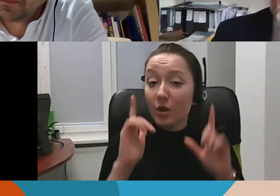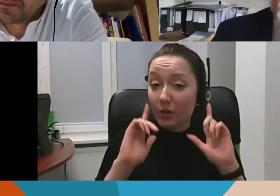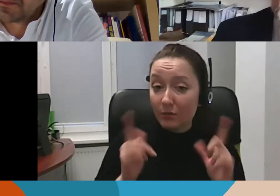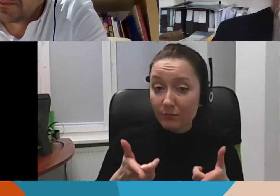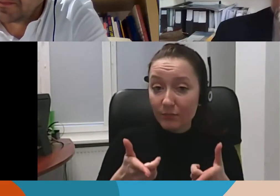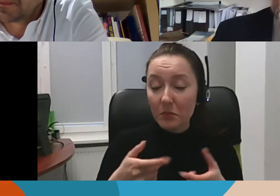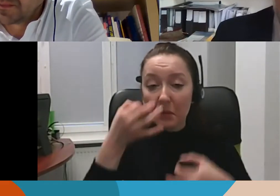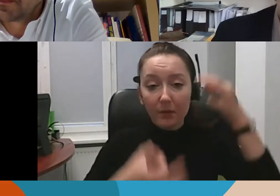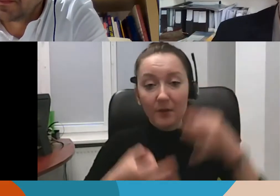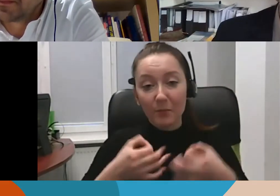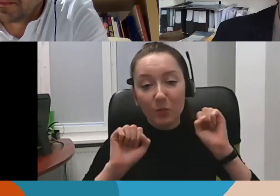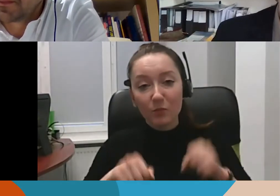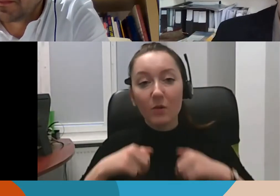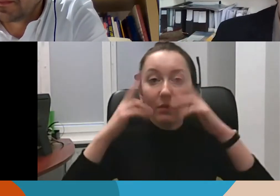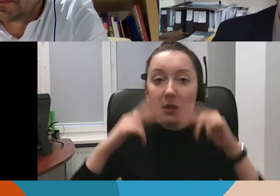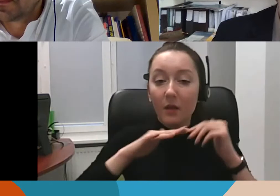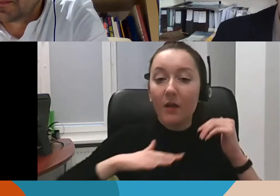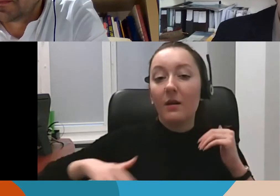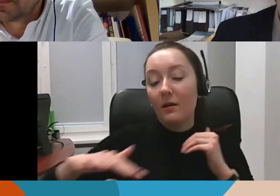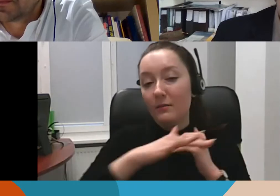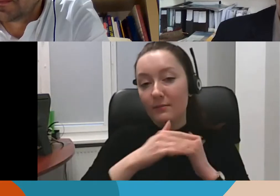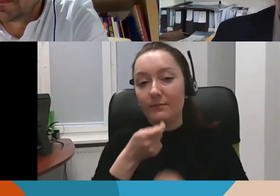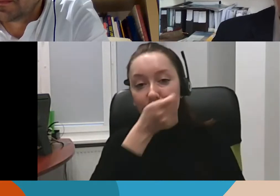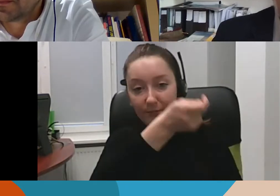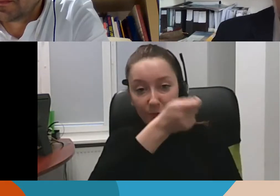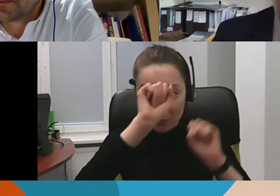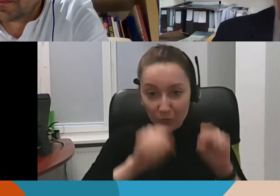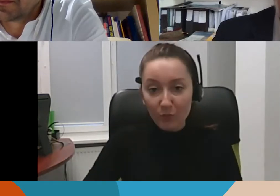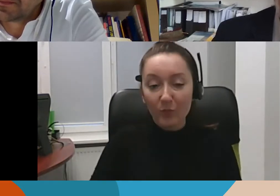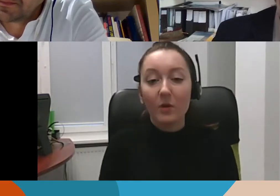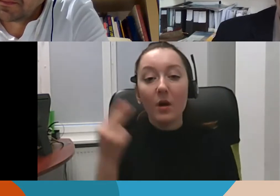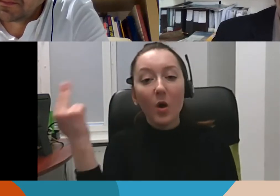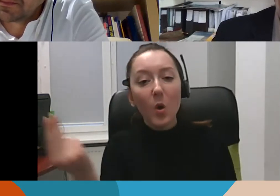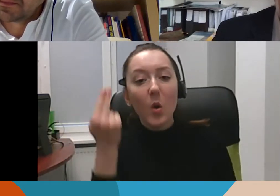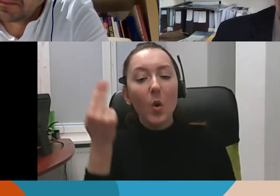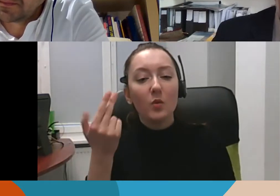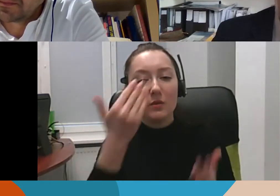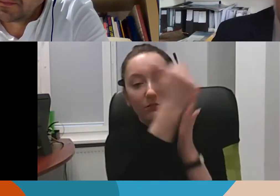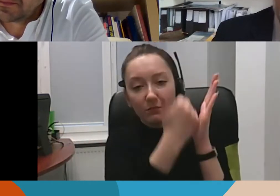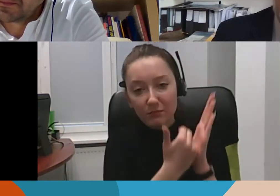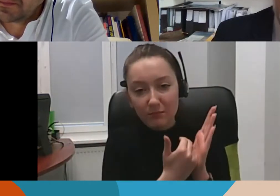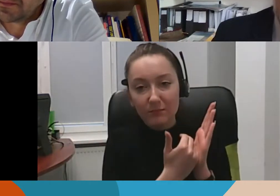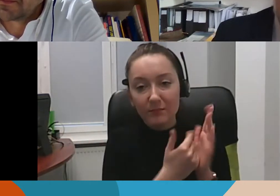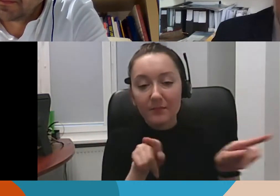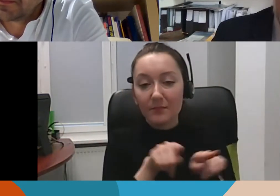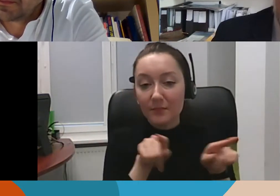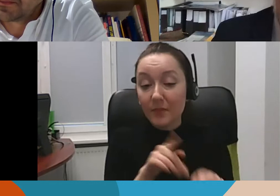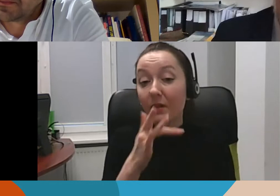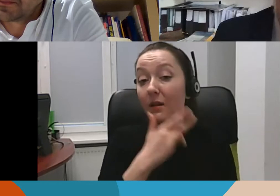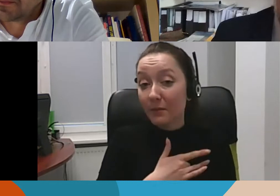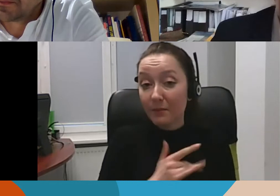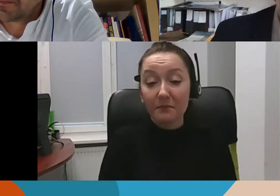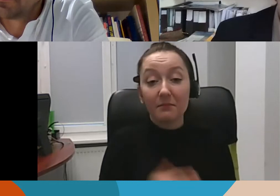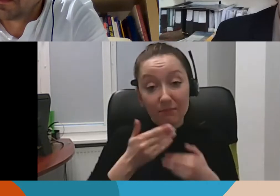courts under the universal jurisdiction, and also in possible future international